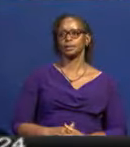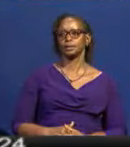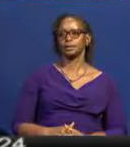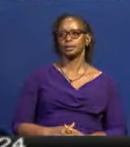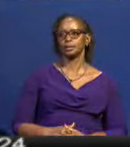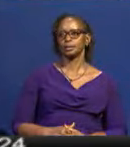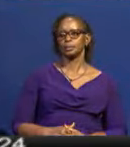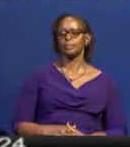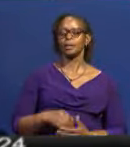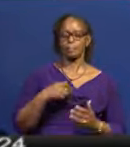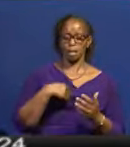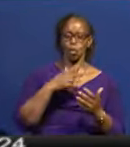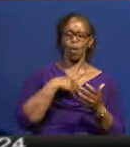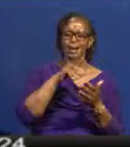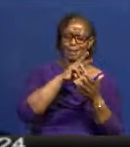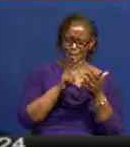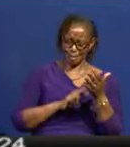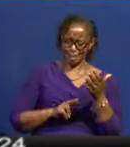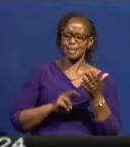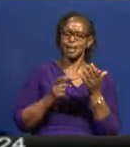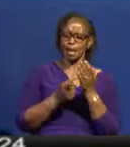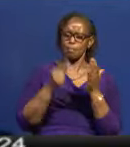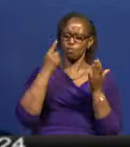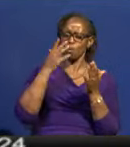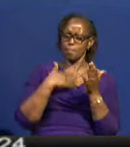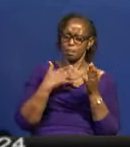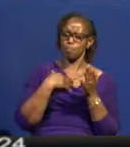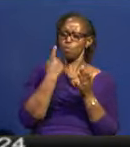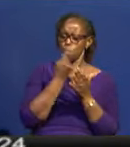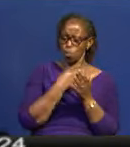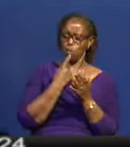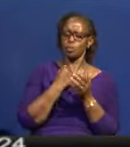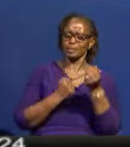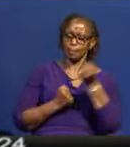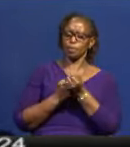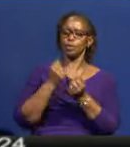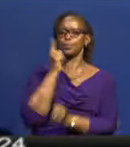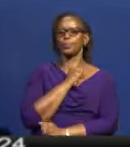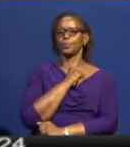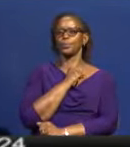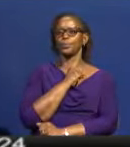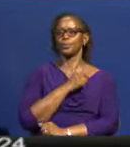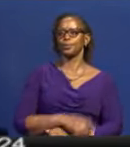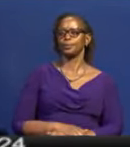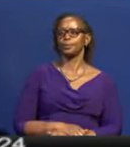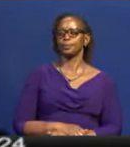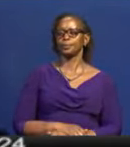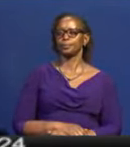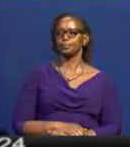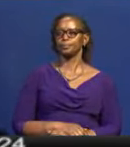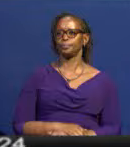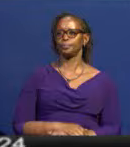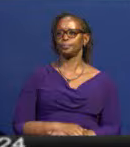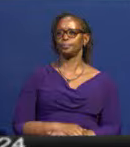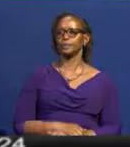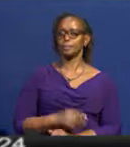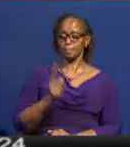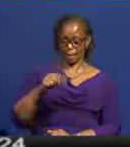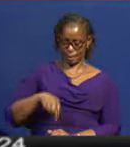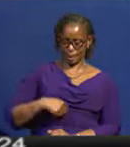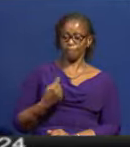And I therefore read the name of the patriots borrowing from Senior Peter Kaluma. Mr. Speaker, I began with